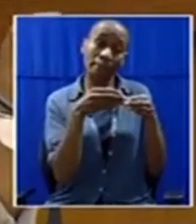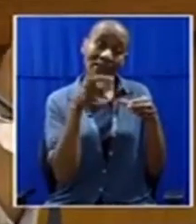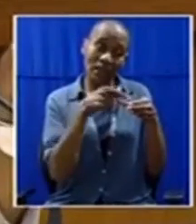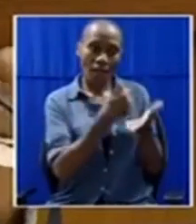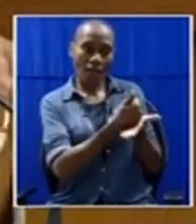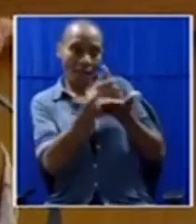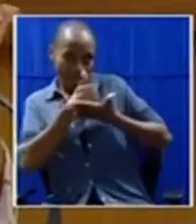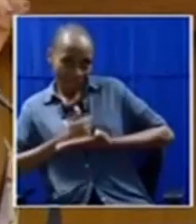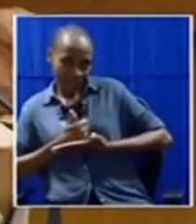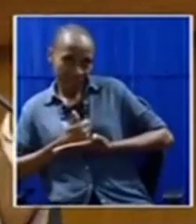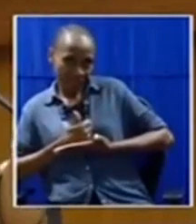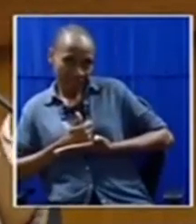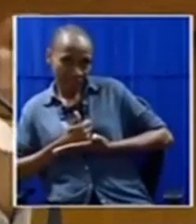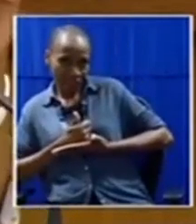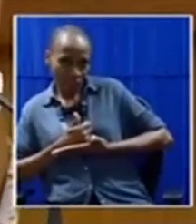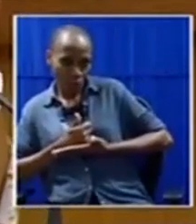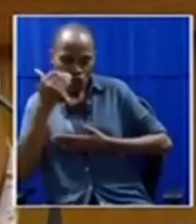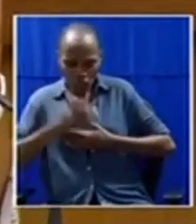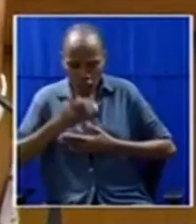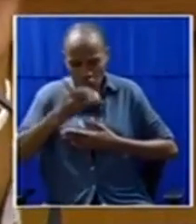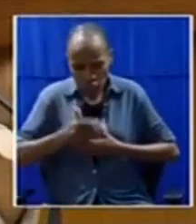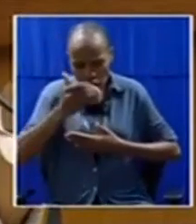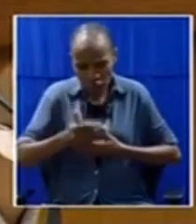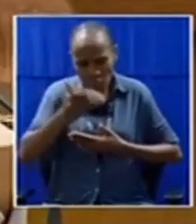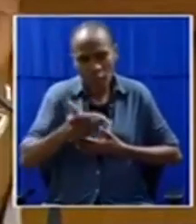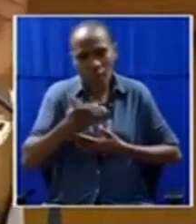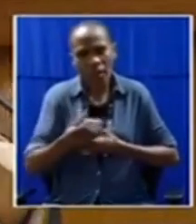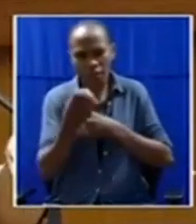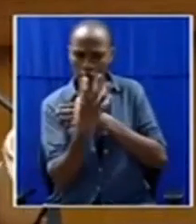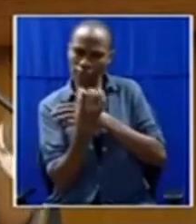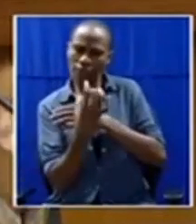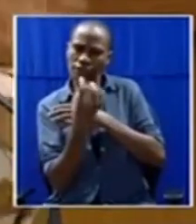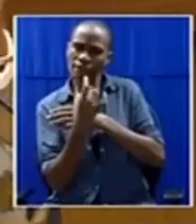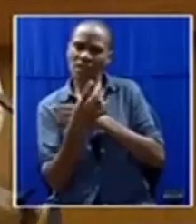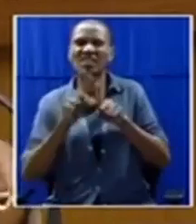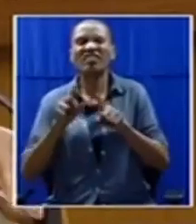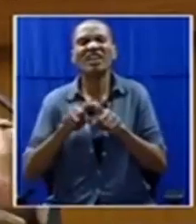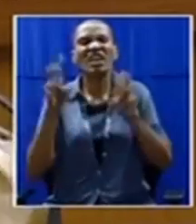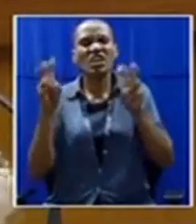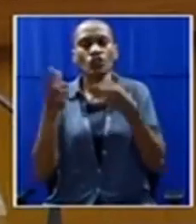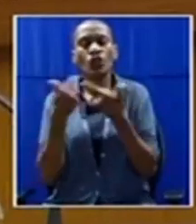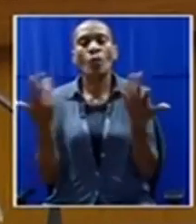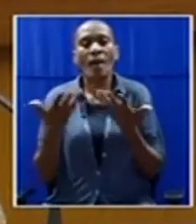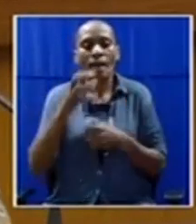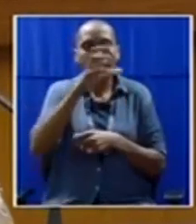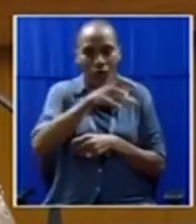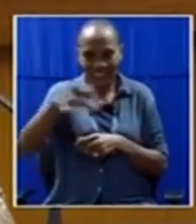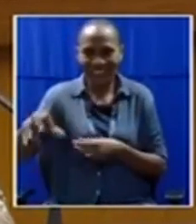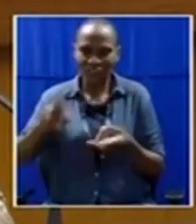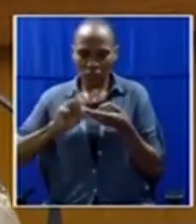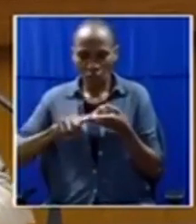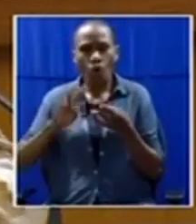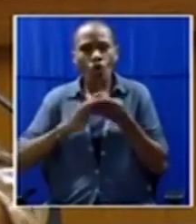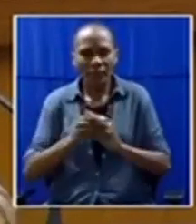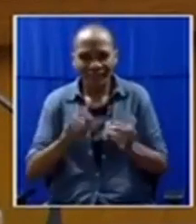ongoing basis on issues that face provinces and communities